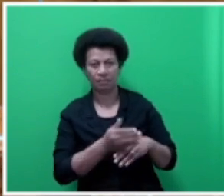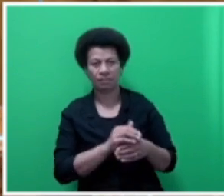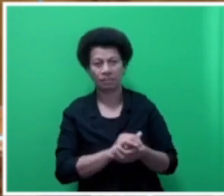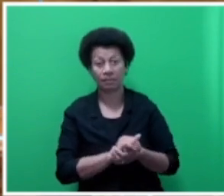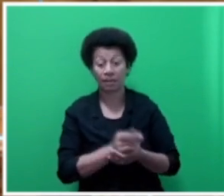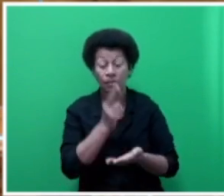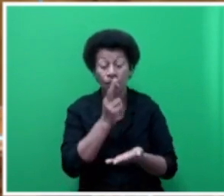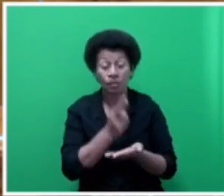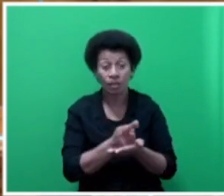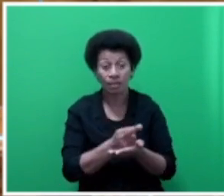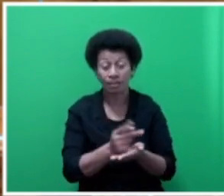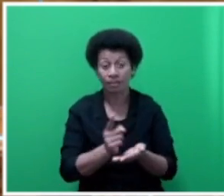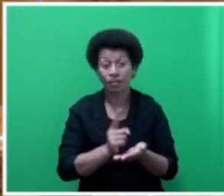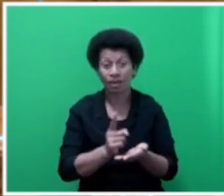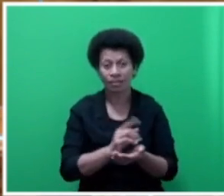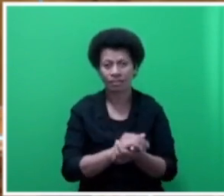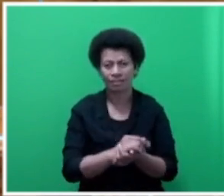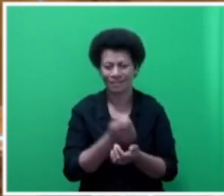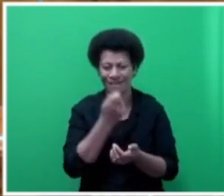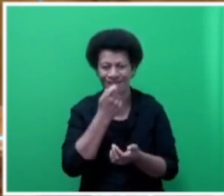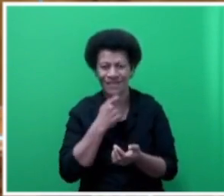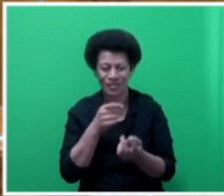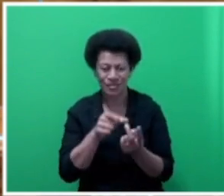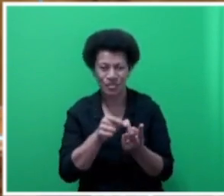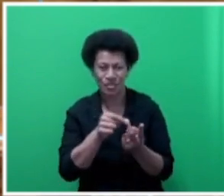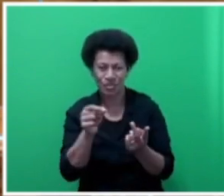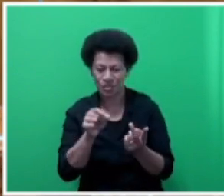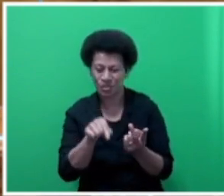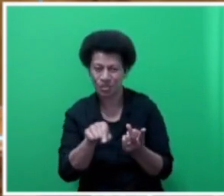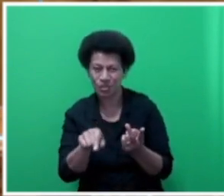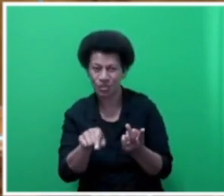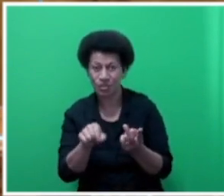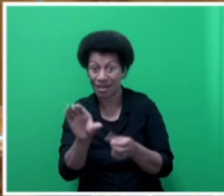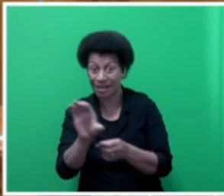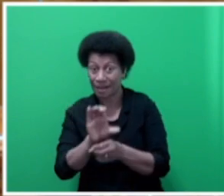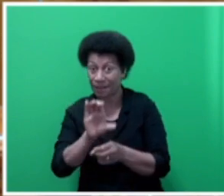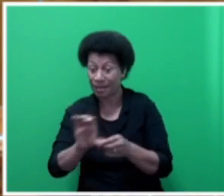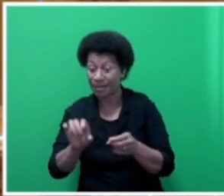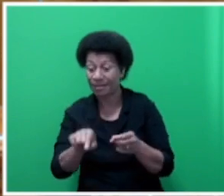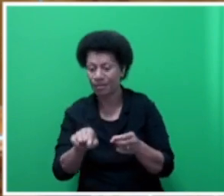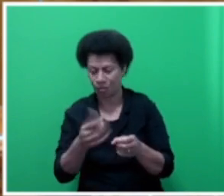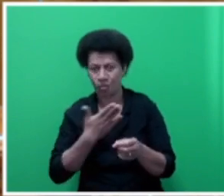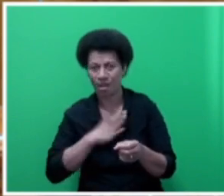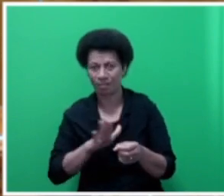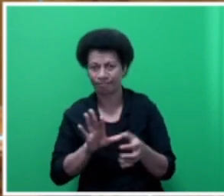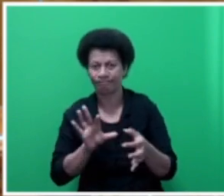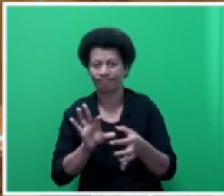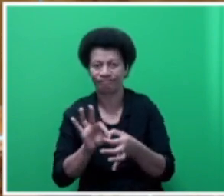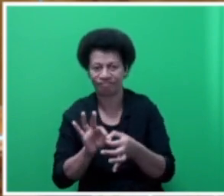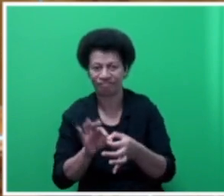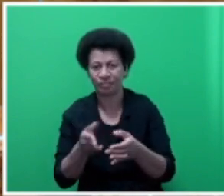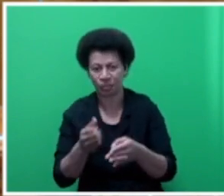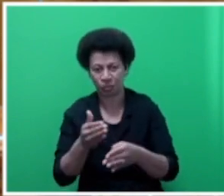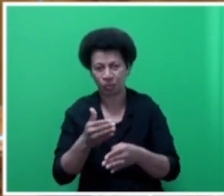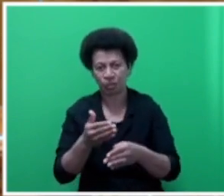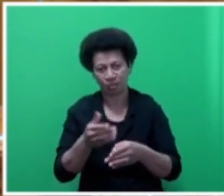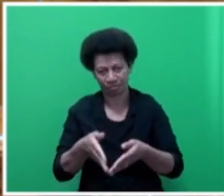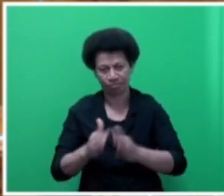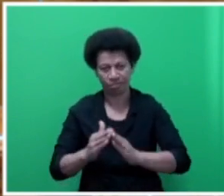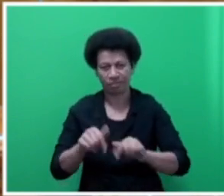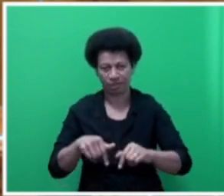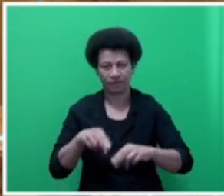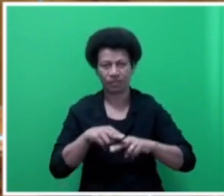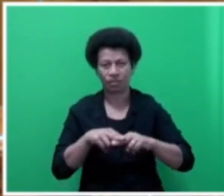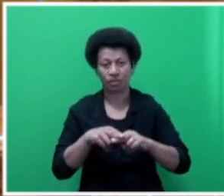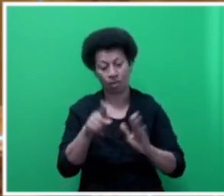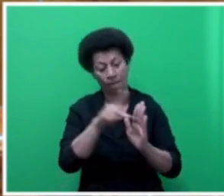reality is only a few selected companies have been given preference and priority. There must be a consistency of policy